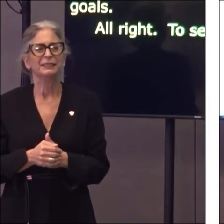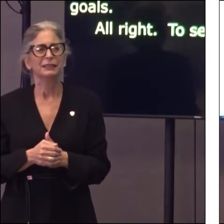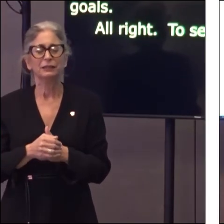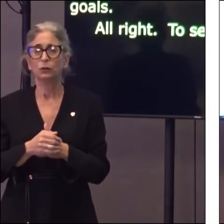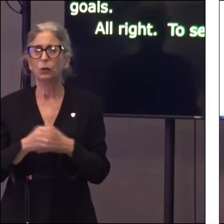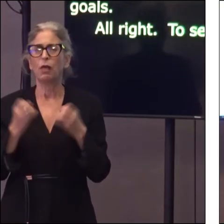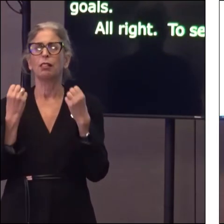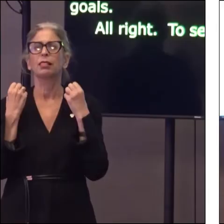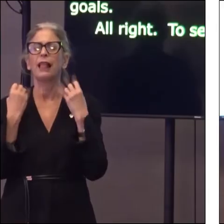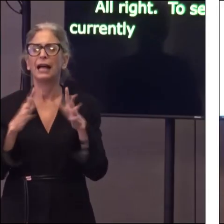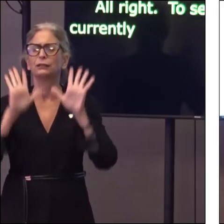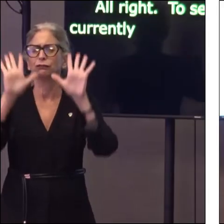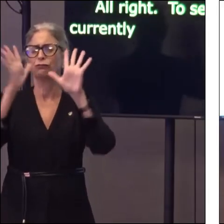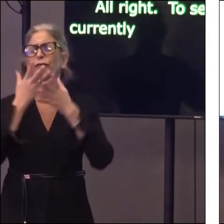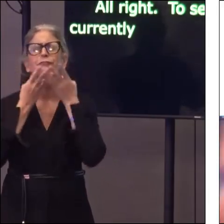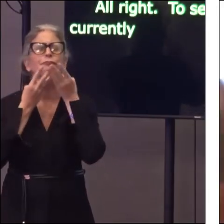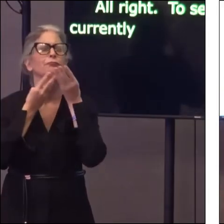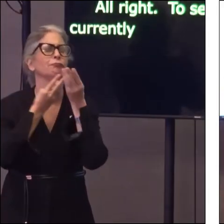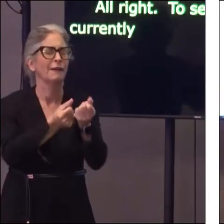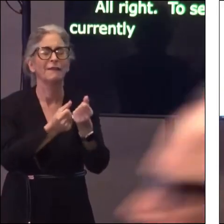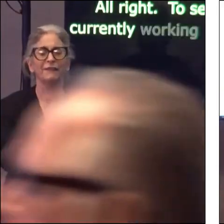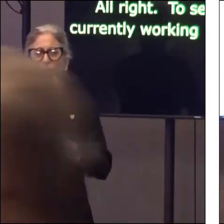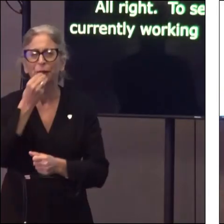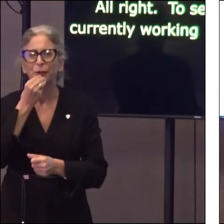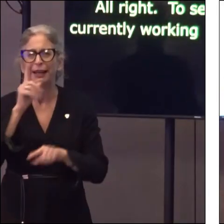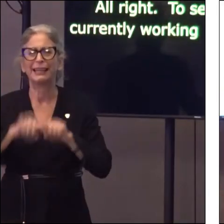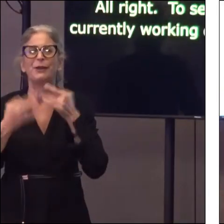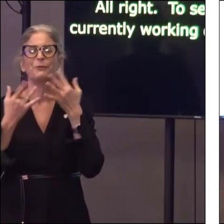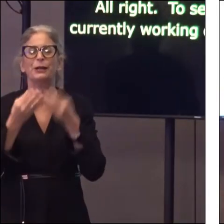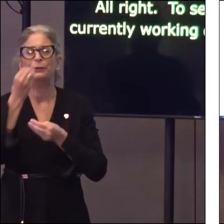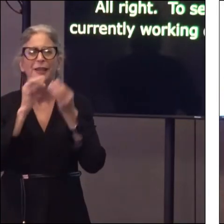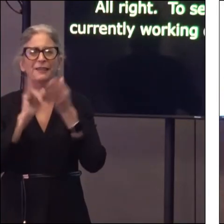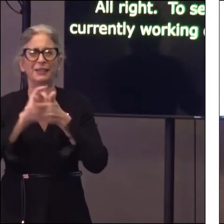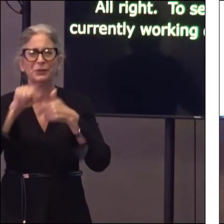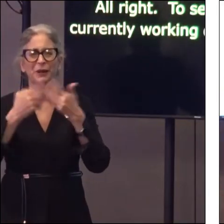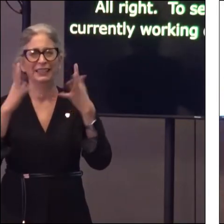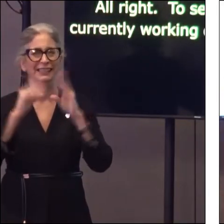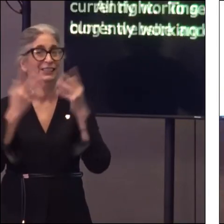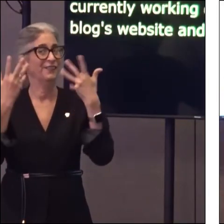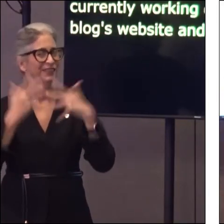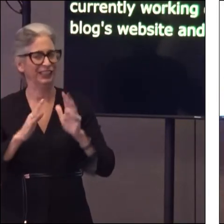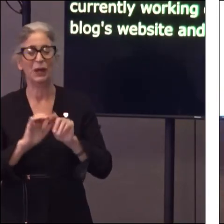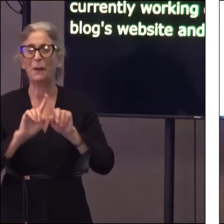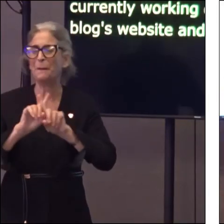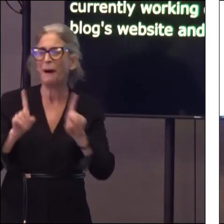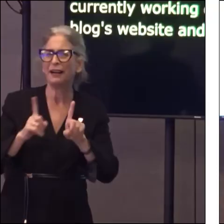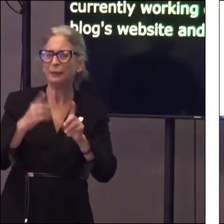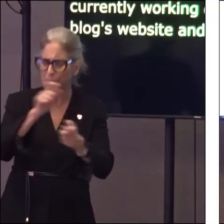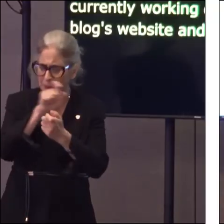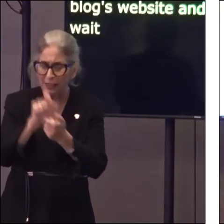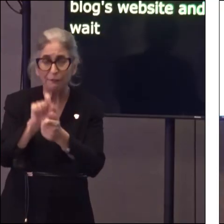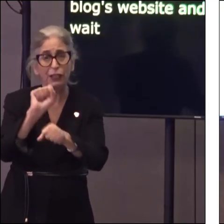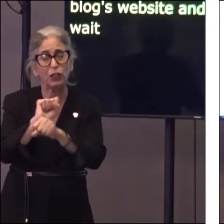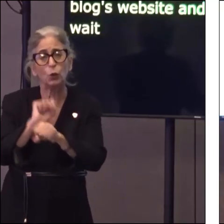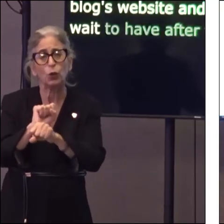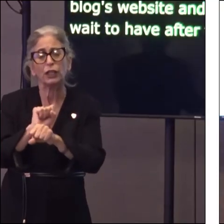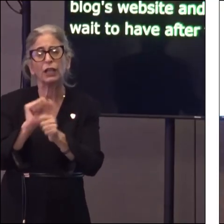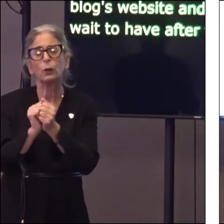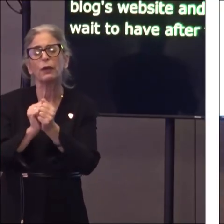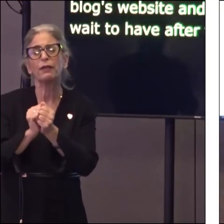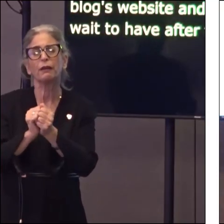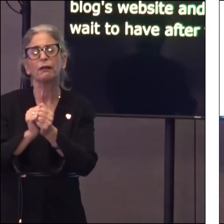a ton of amazing food that I cannot wait to have after this session. But I'm specifically working on